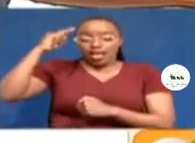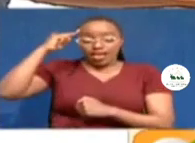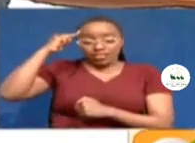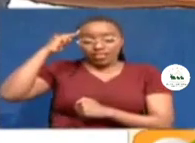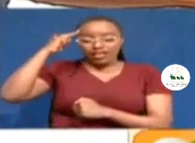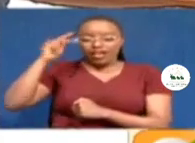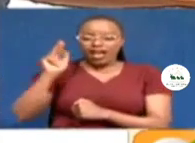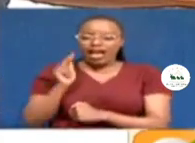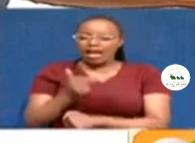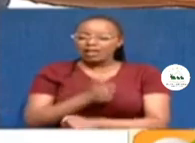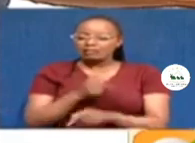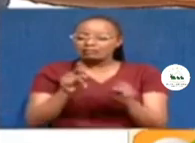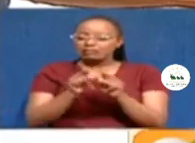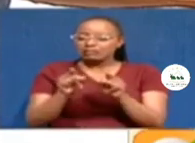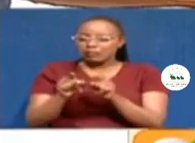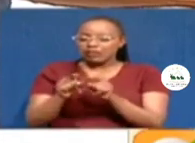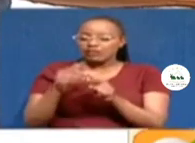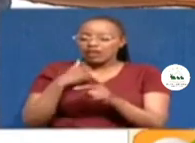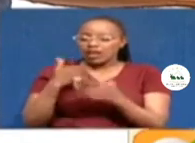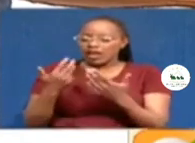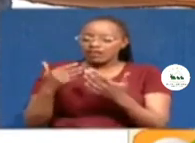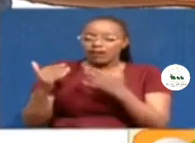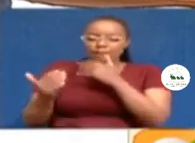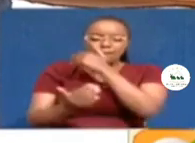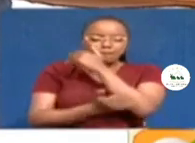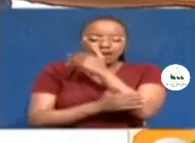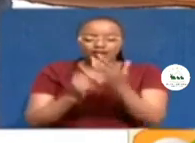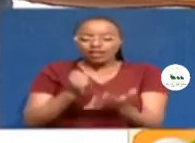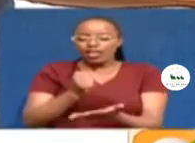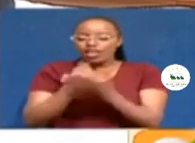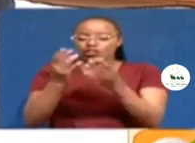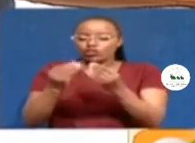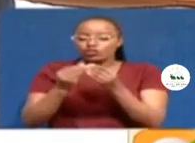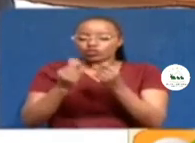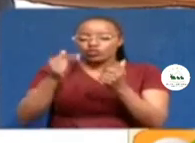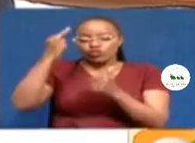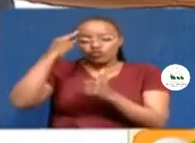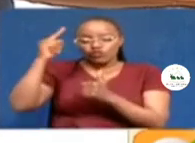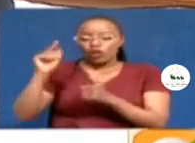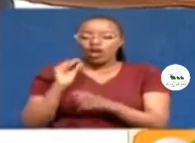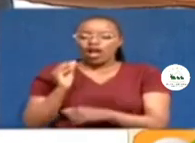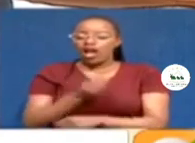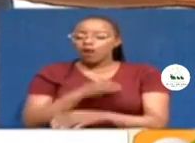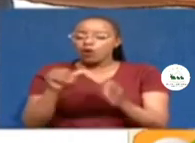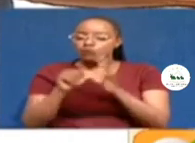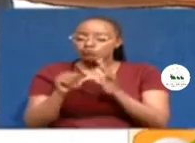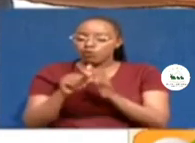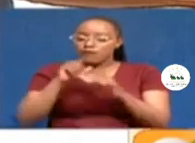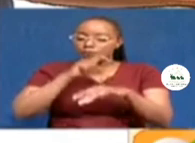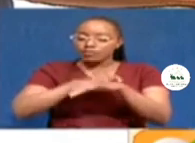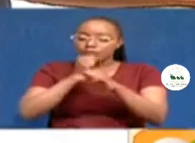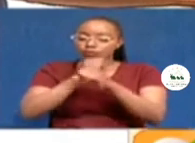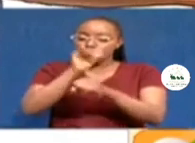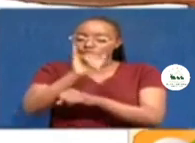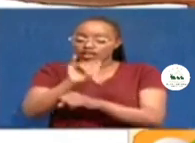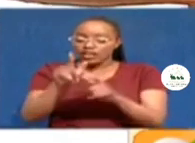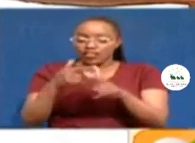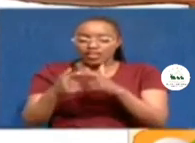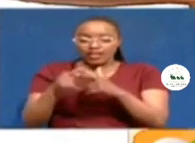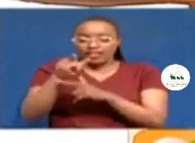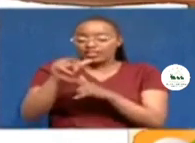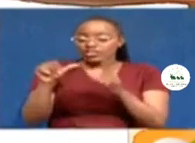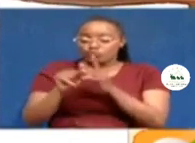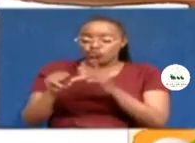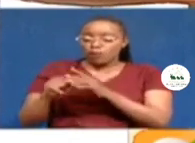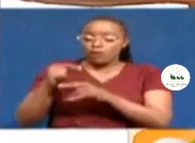were applying Band-aid solutions to a cancerous problem. And when you do that, the cancer